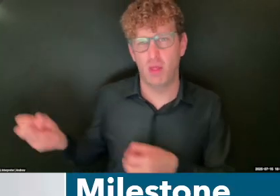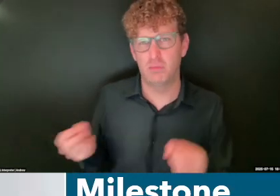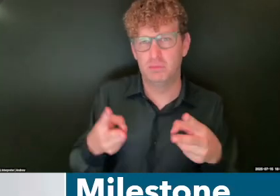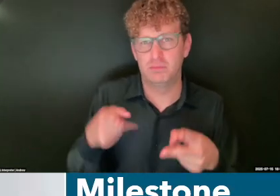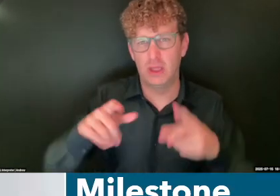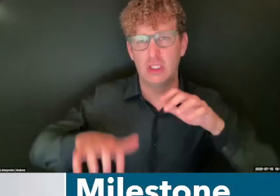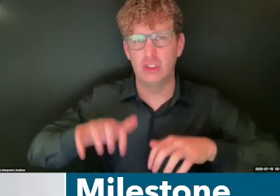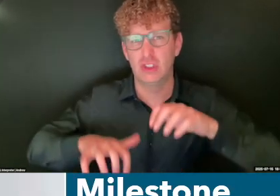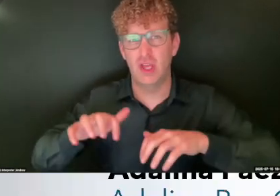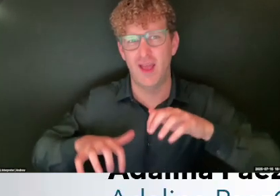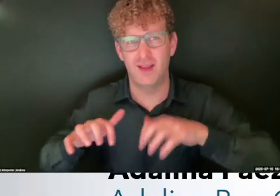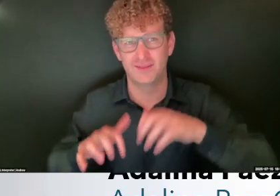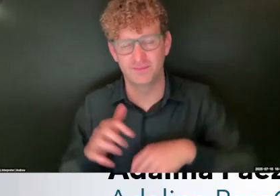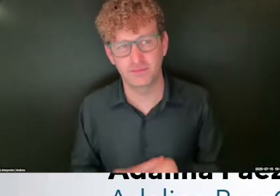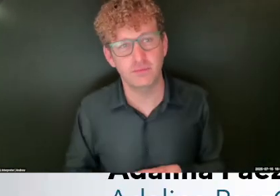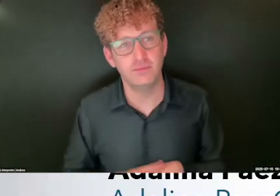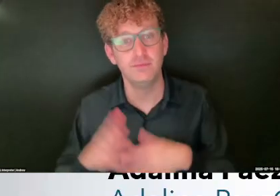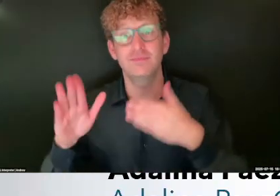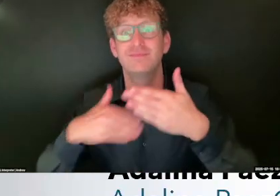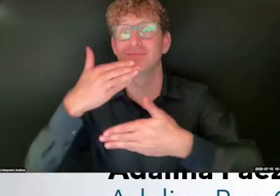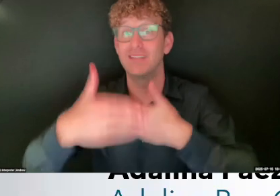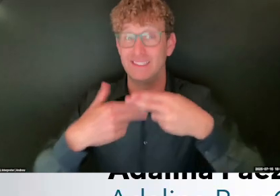Next slide, please.